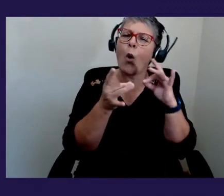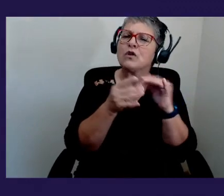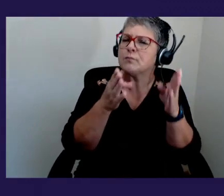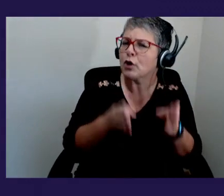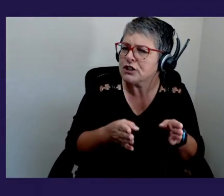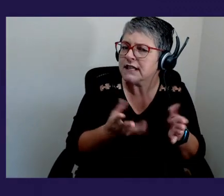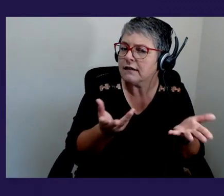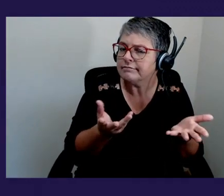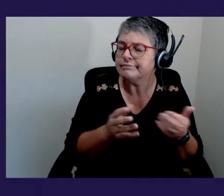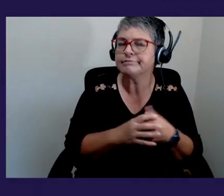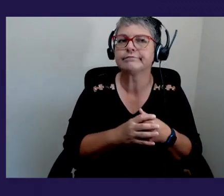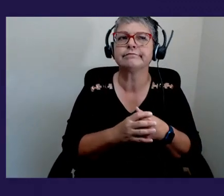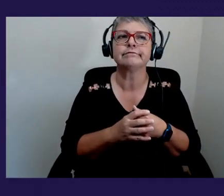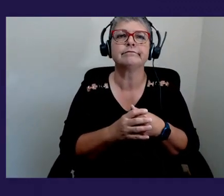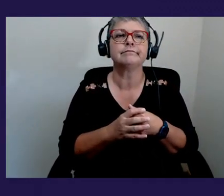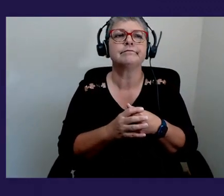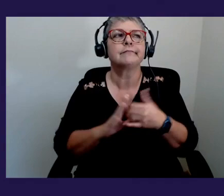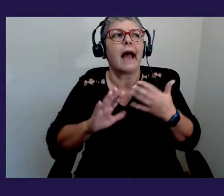might we